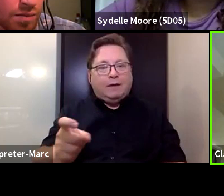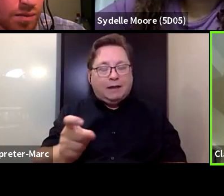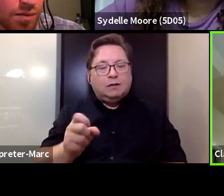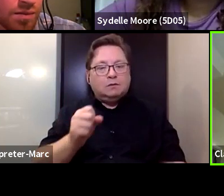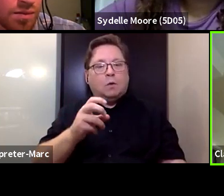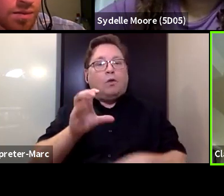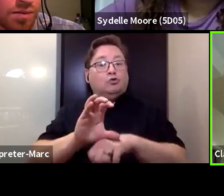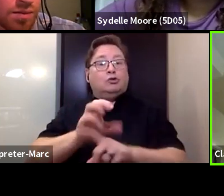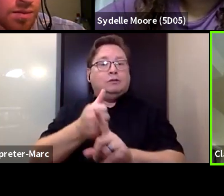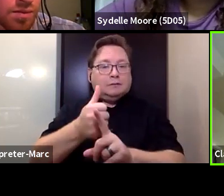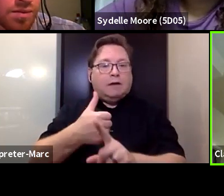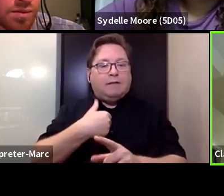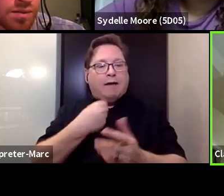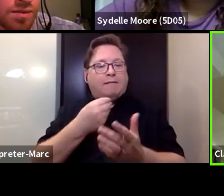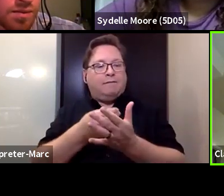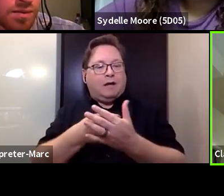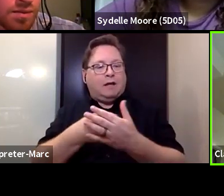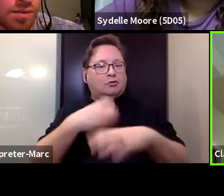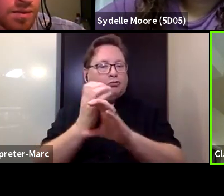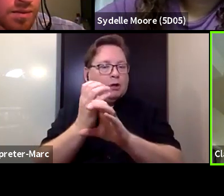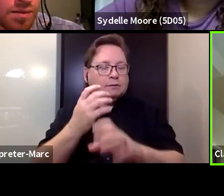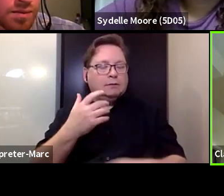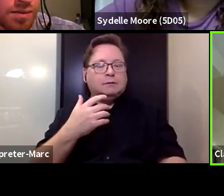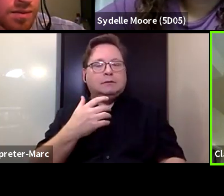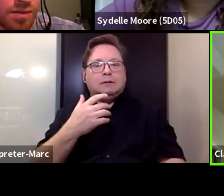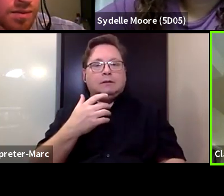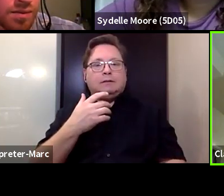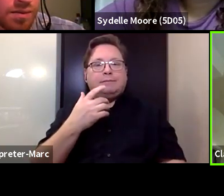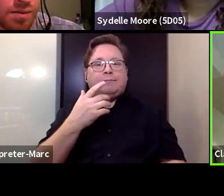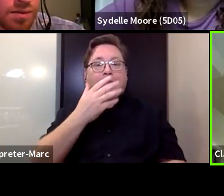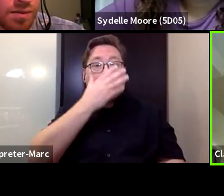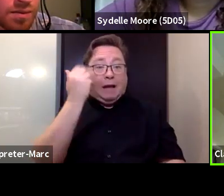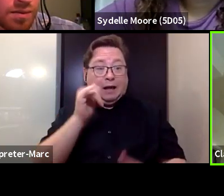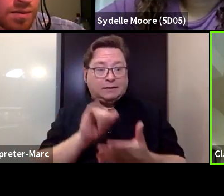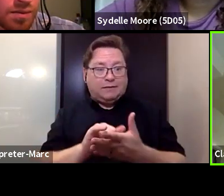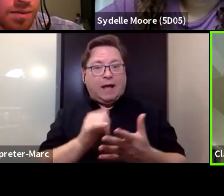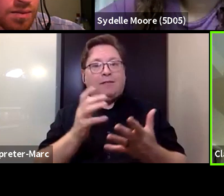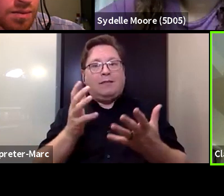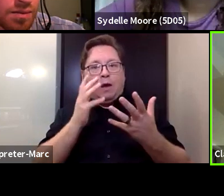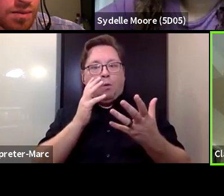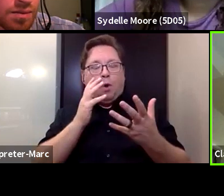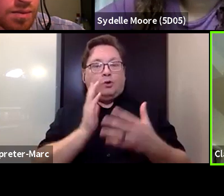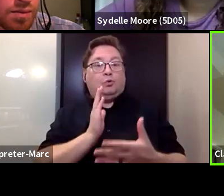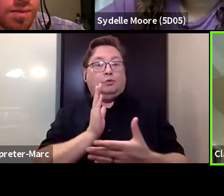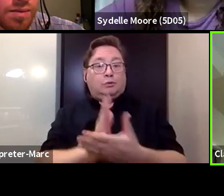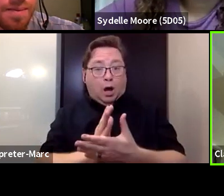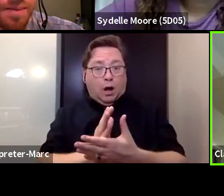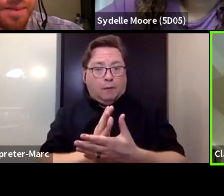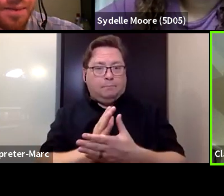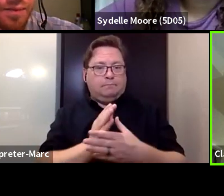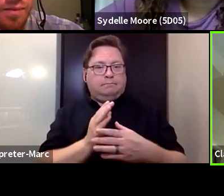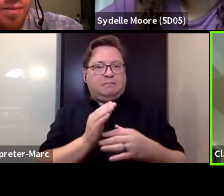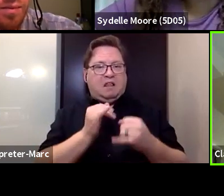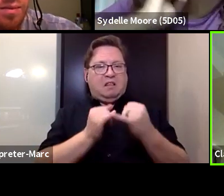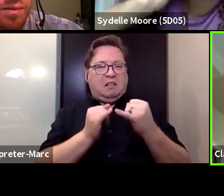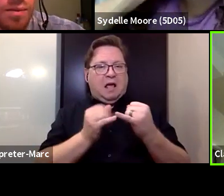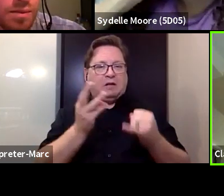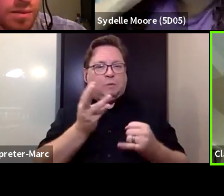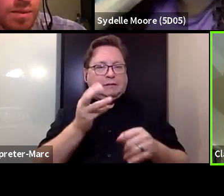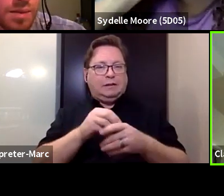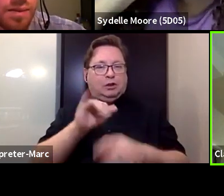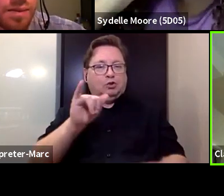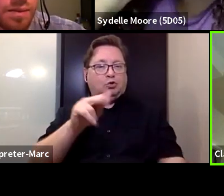there. They were because of that, they wanted to stop on June, the last Wednesday in June.